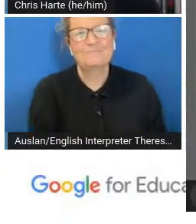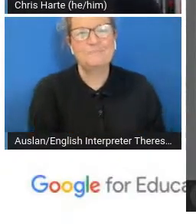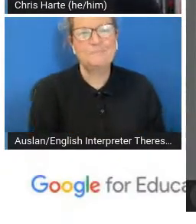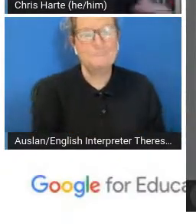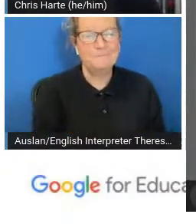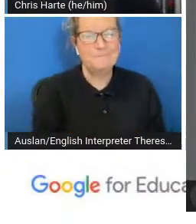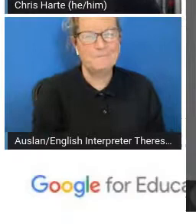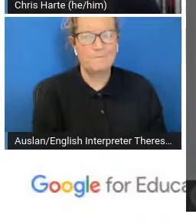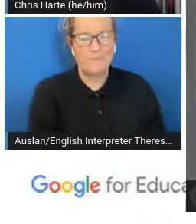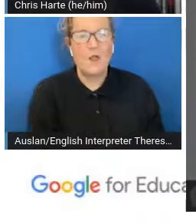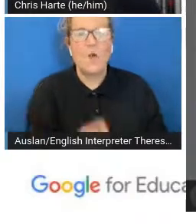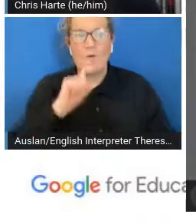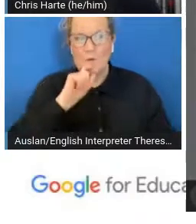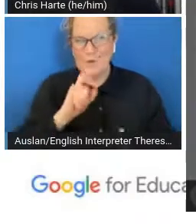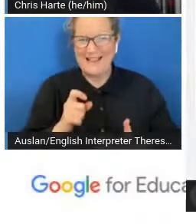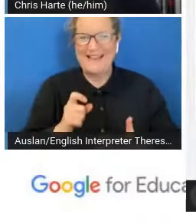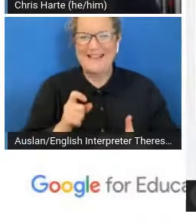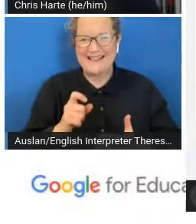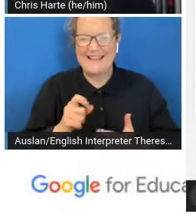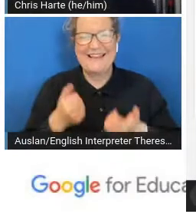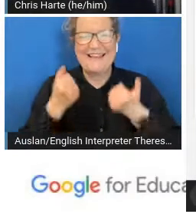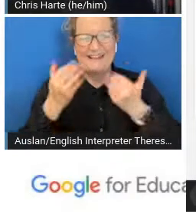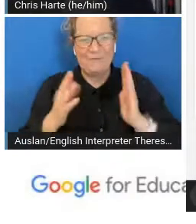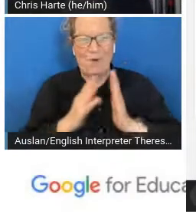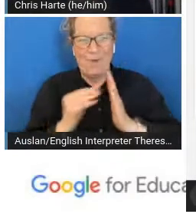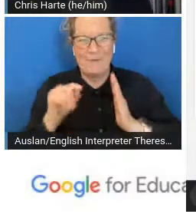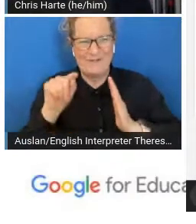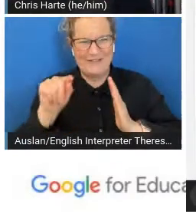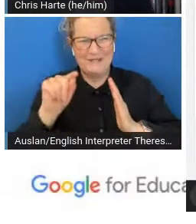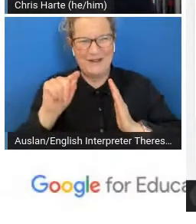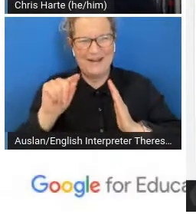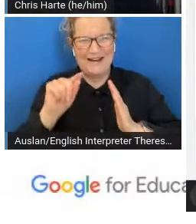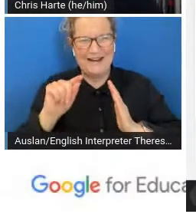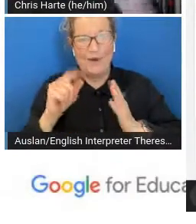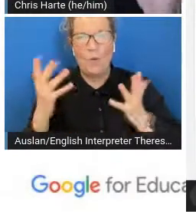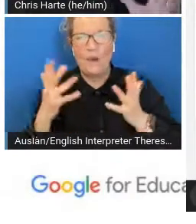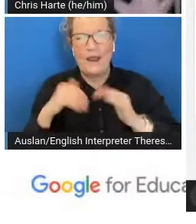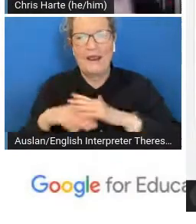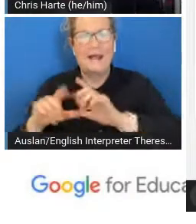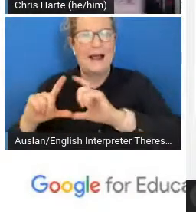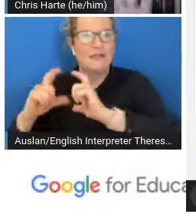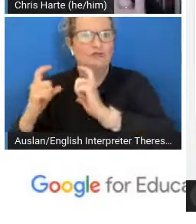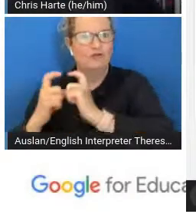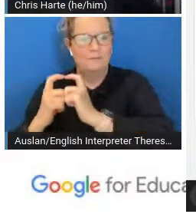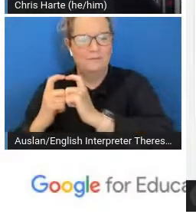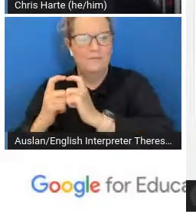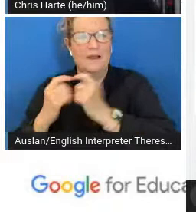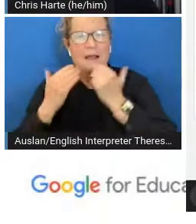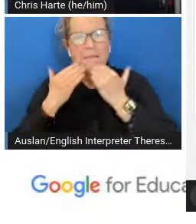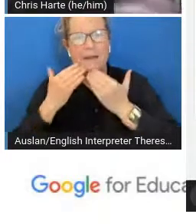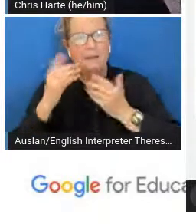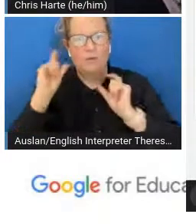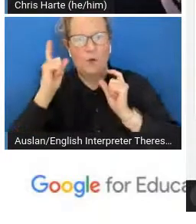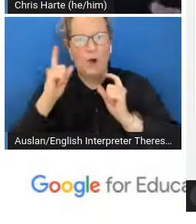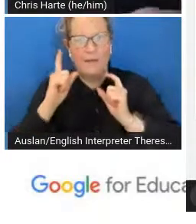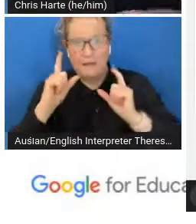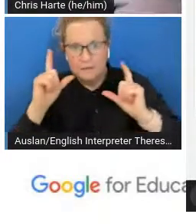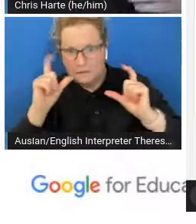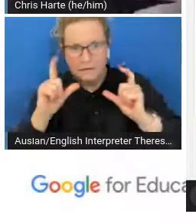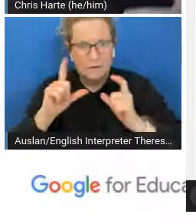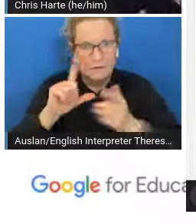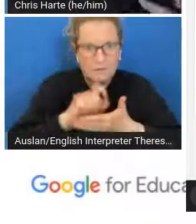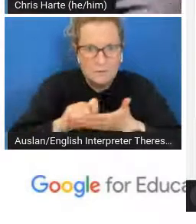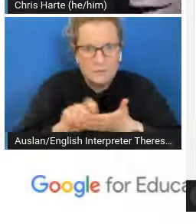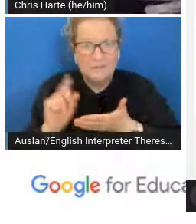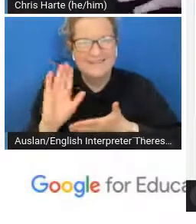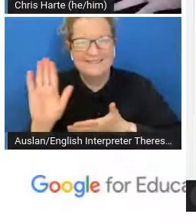you a copy of this. Yeah, I did. We'll give you a copy of this in the in Classroom, so you don't have to worry about messing up this copy. The idea would be